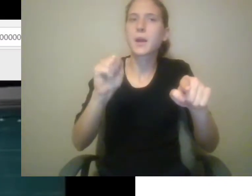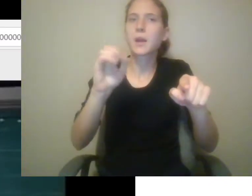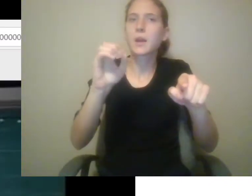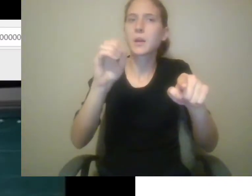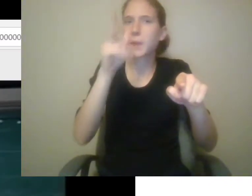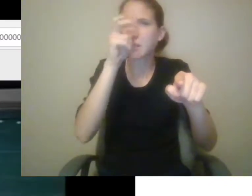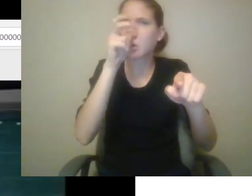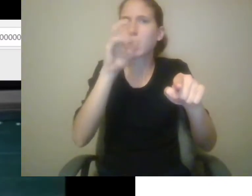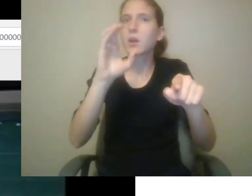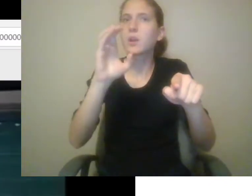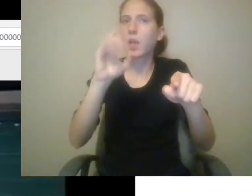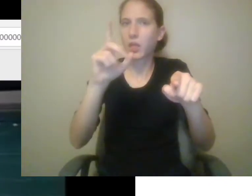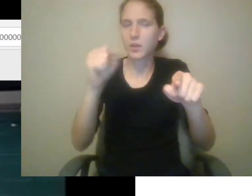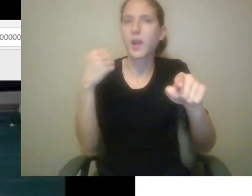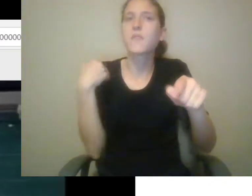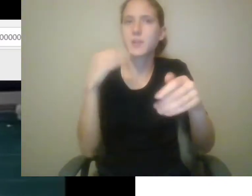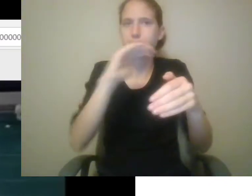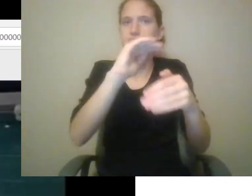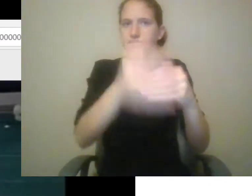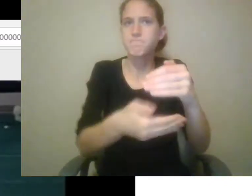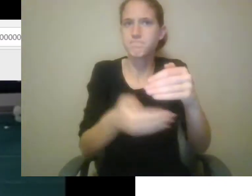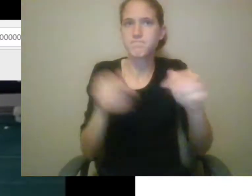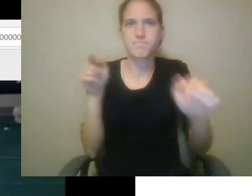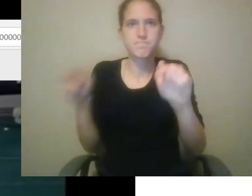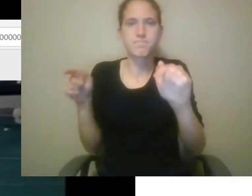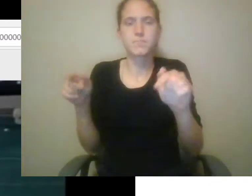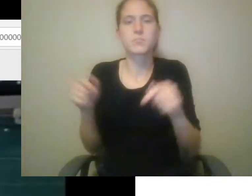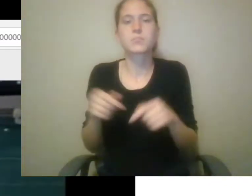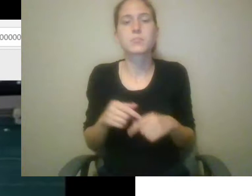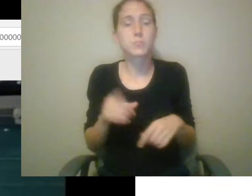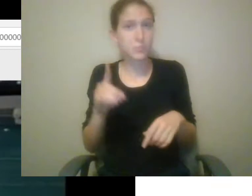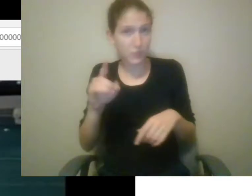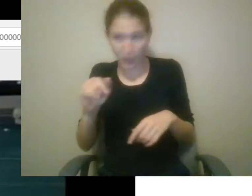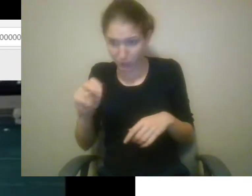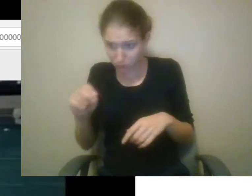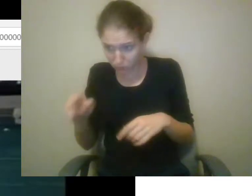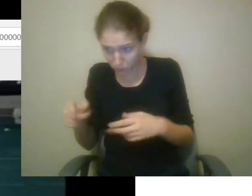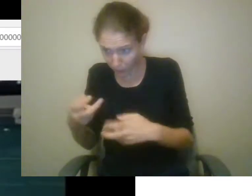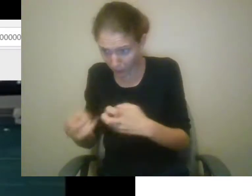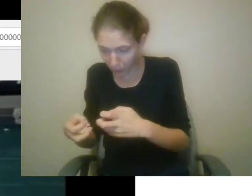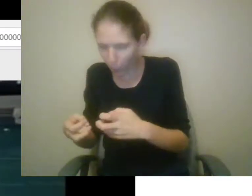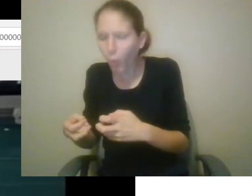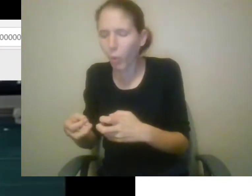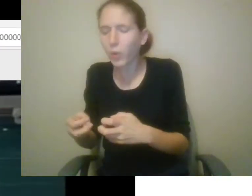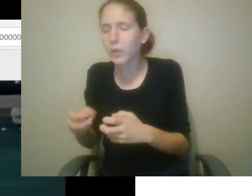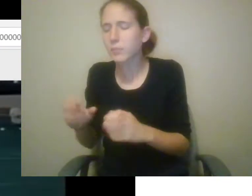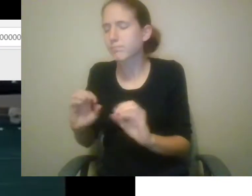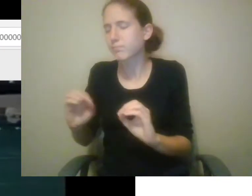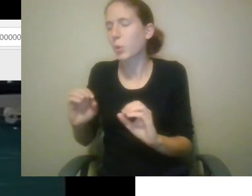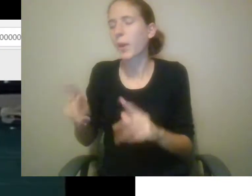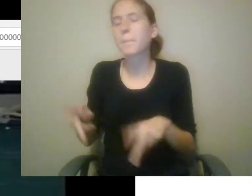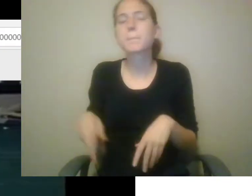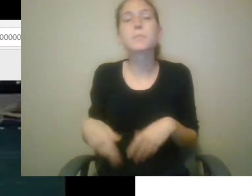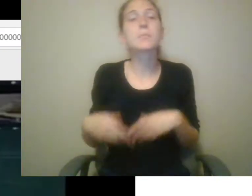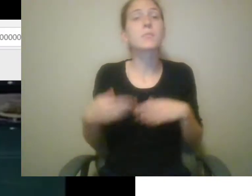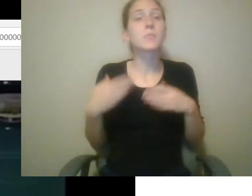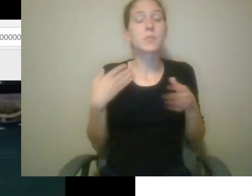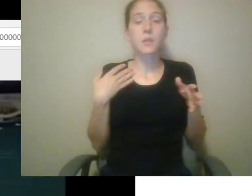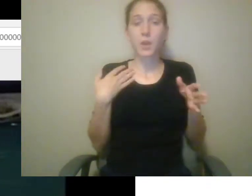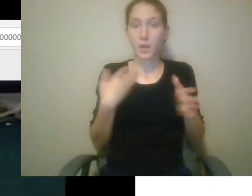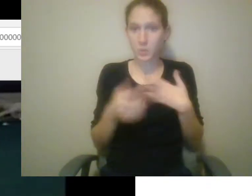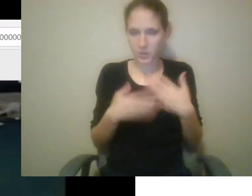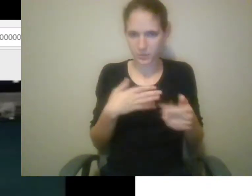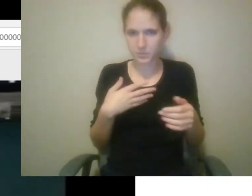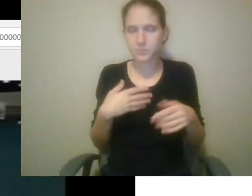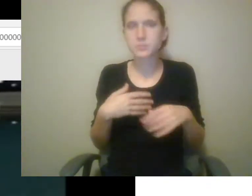Okay. Now, what I was going to say is this. We talk about this idea